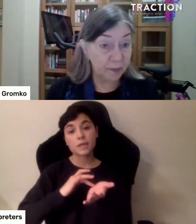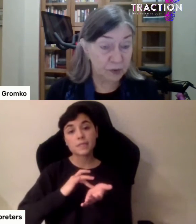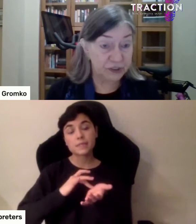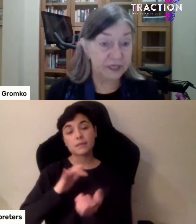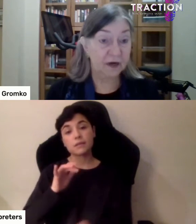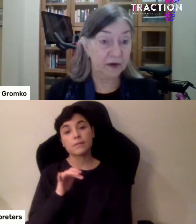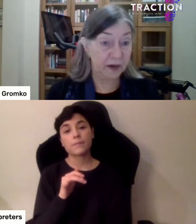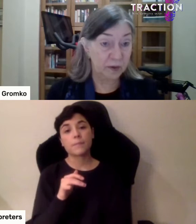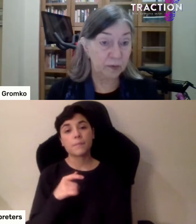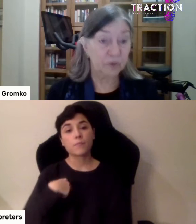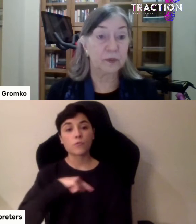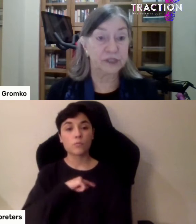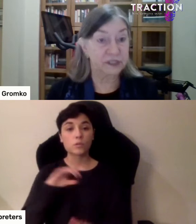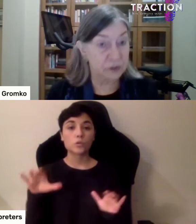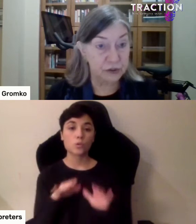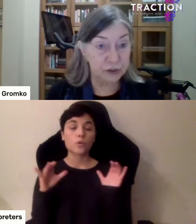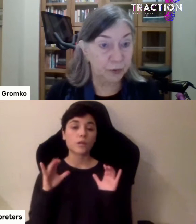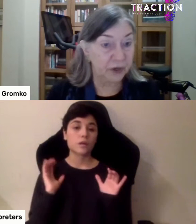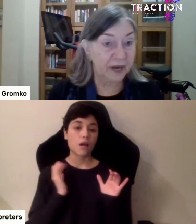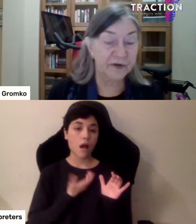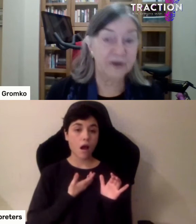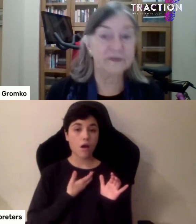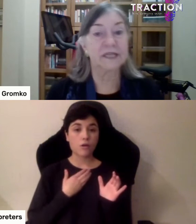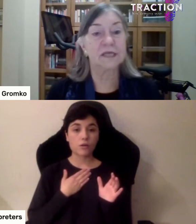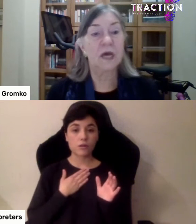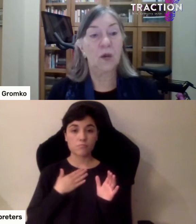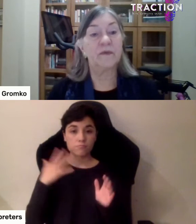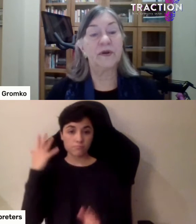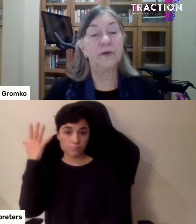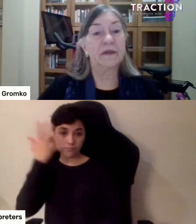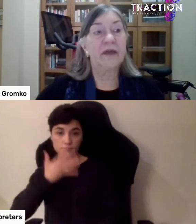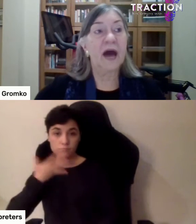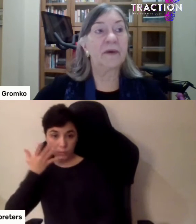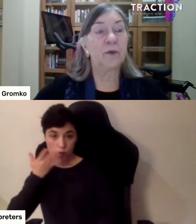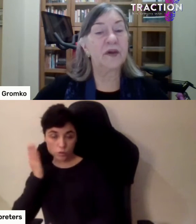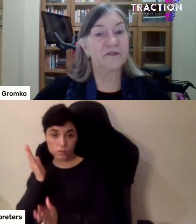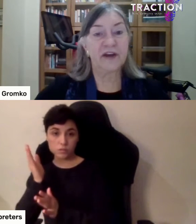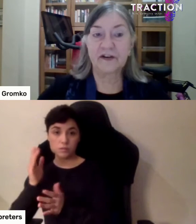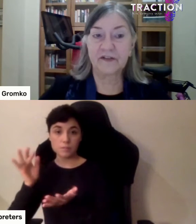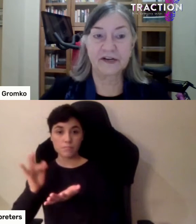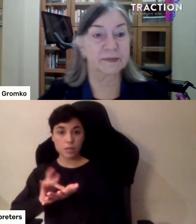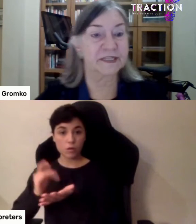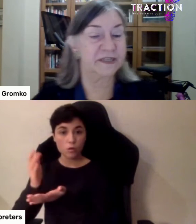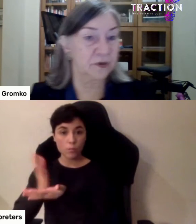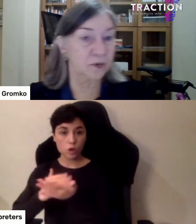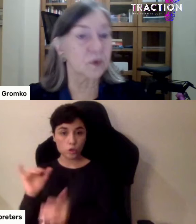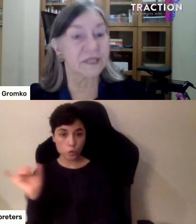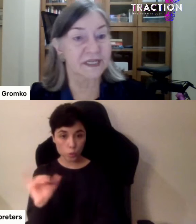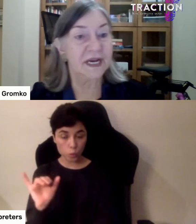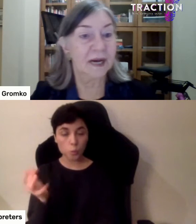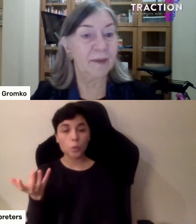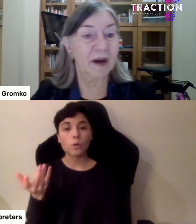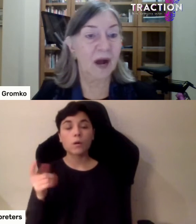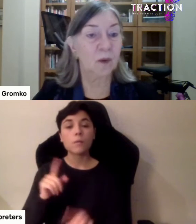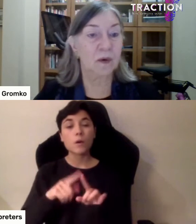our aesthetic portion, like our hair removal, which is surgical prep, for heaven's sakes. We've been doing that, but we have very, very specific rules about how we're